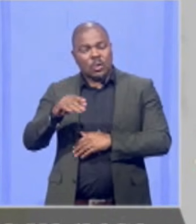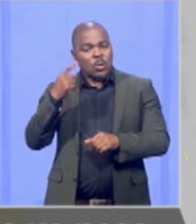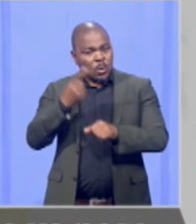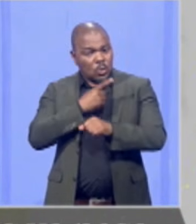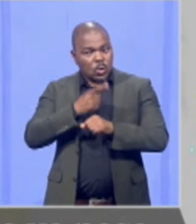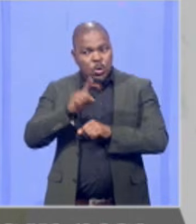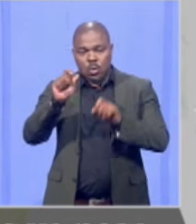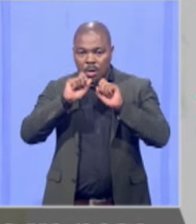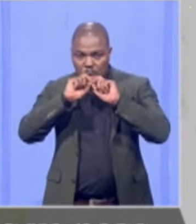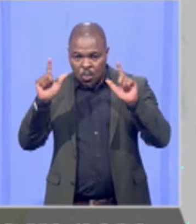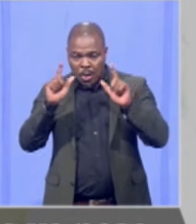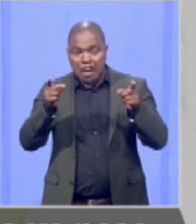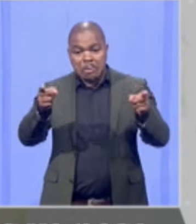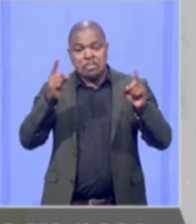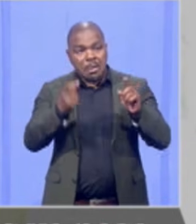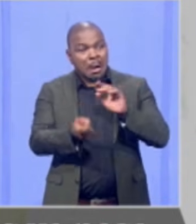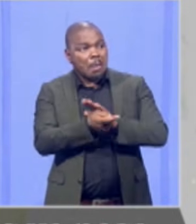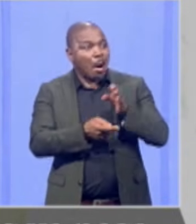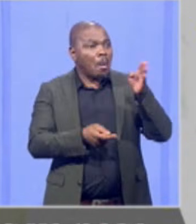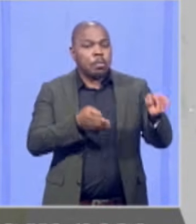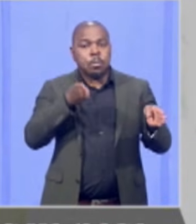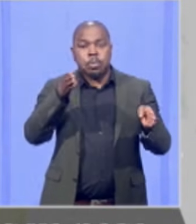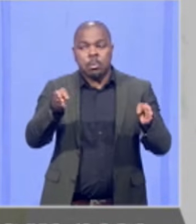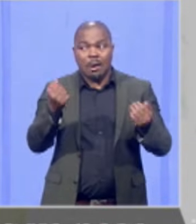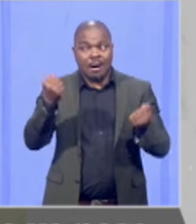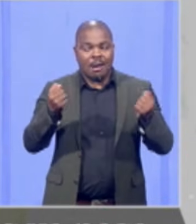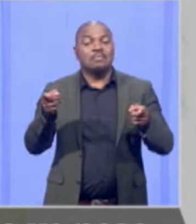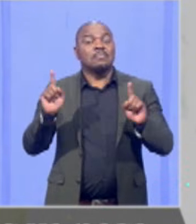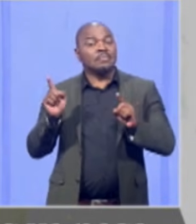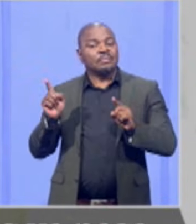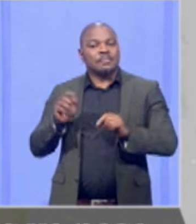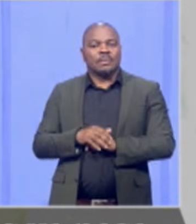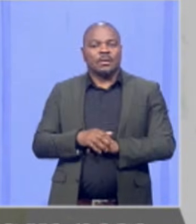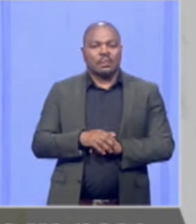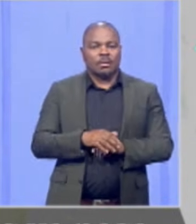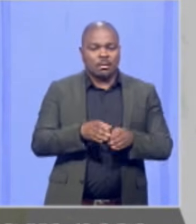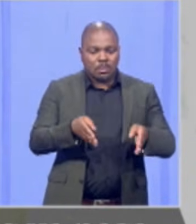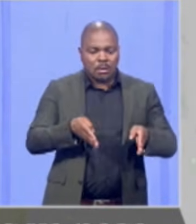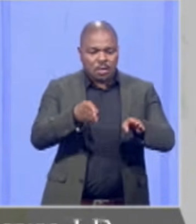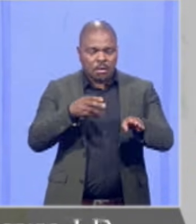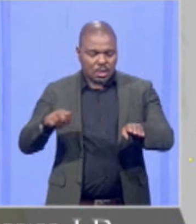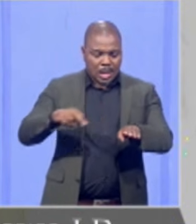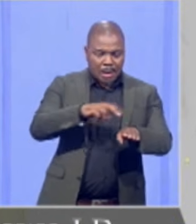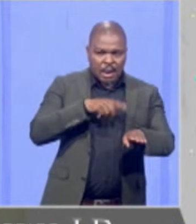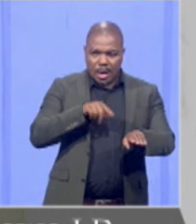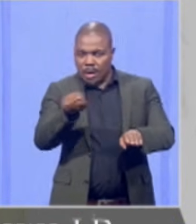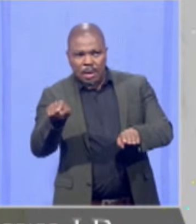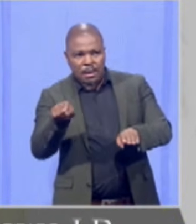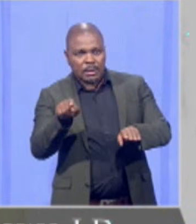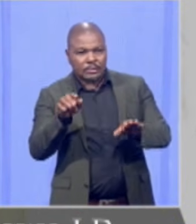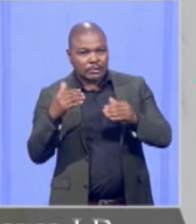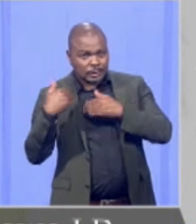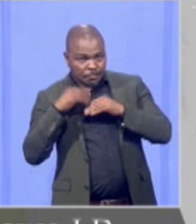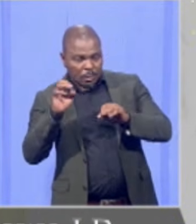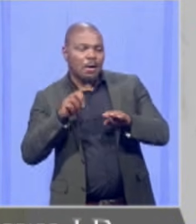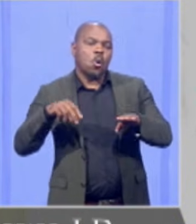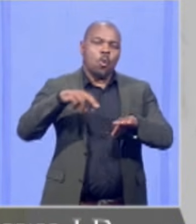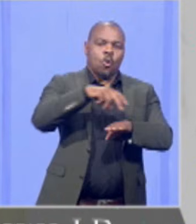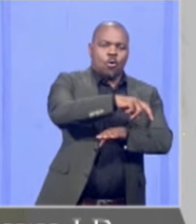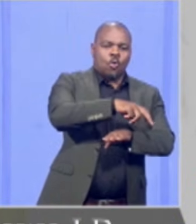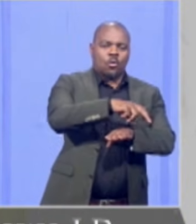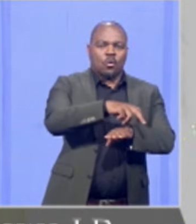be aware of dangers posed by vehicles. Cross roads only where it is safe to do so, using